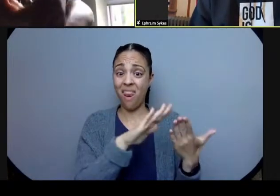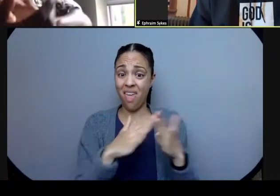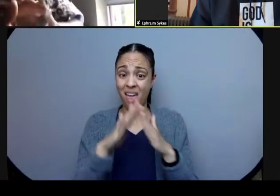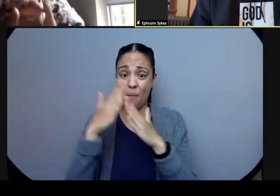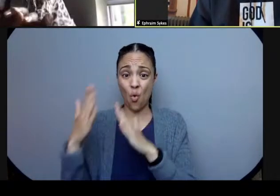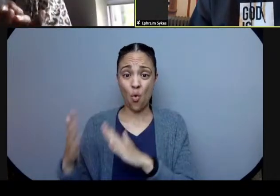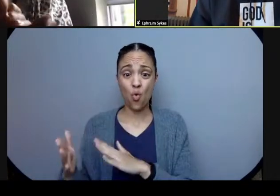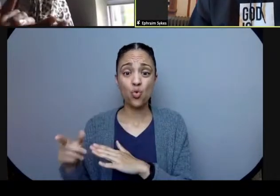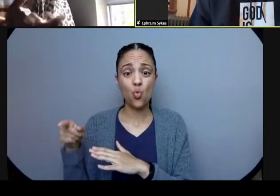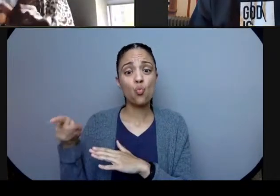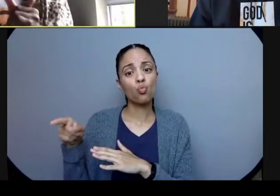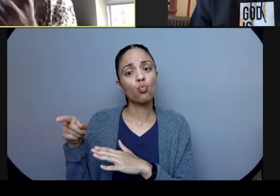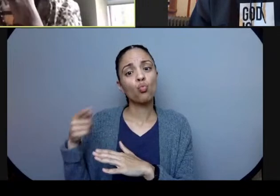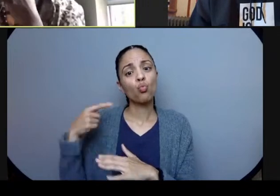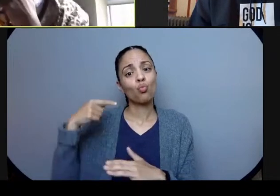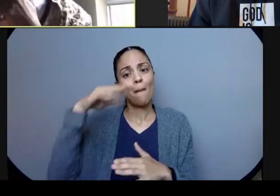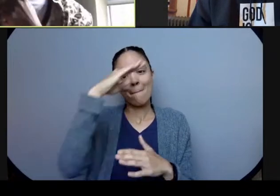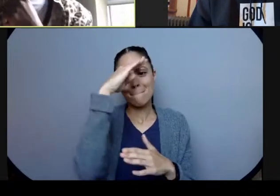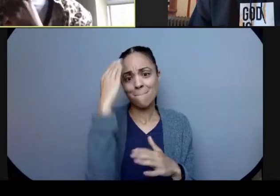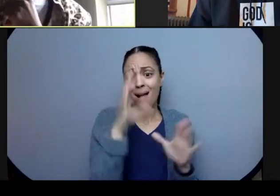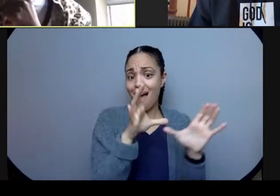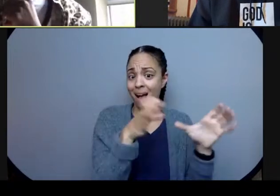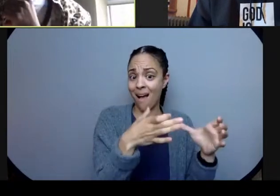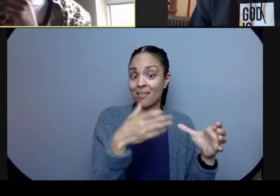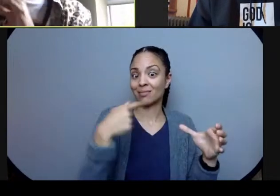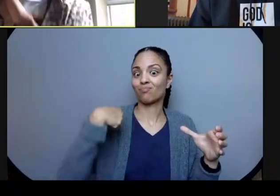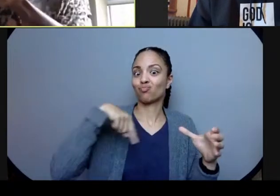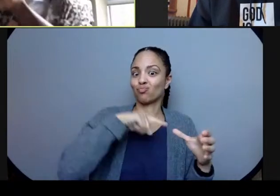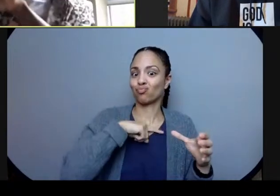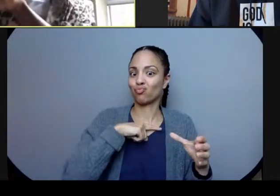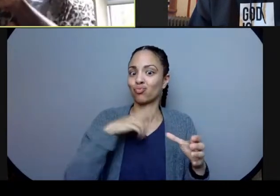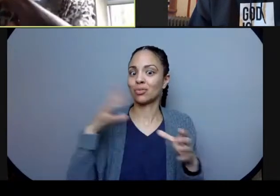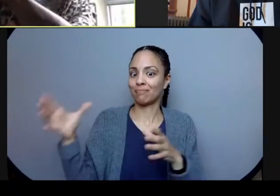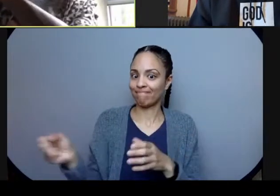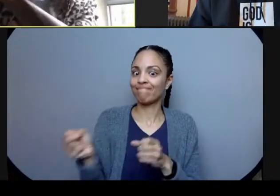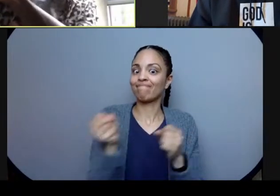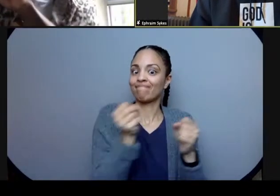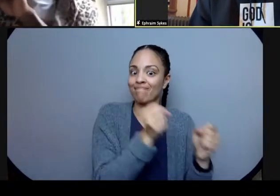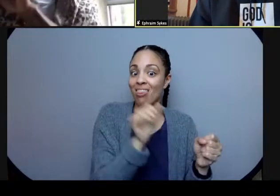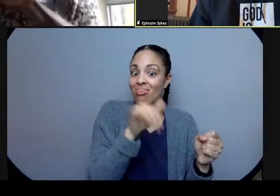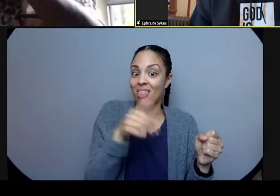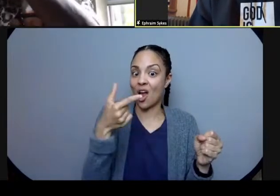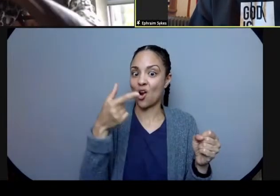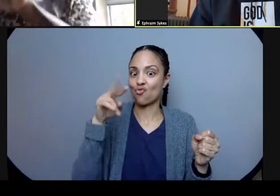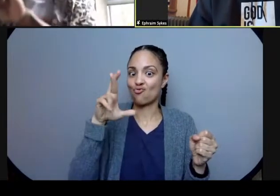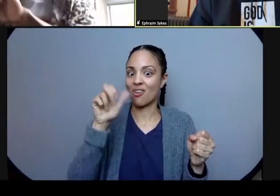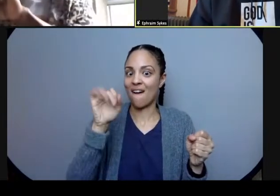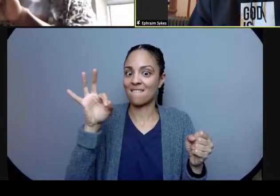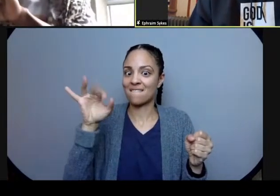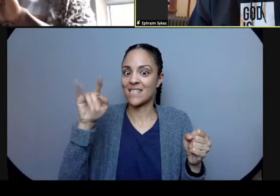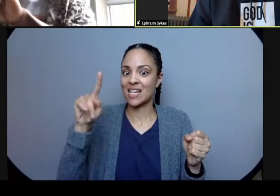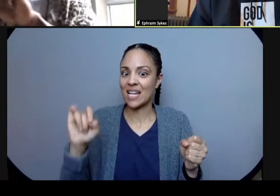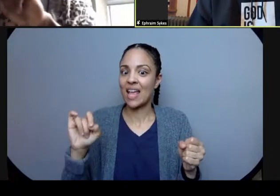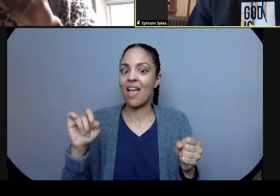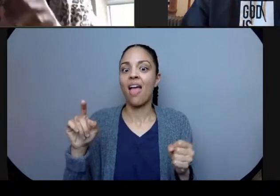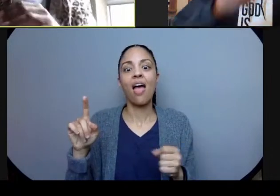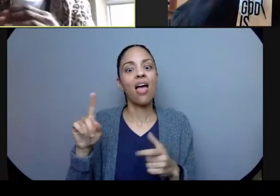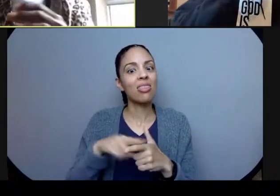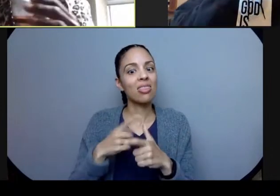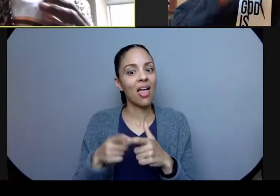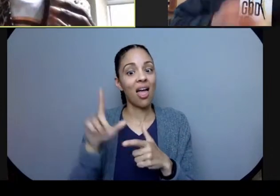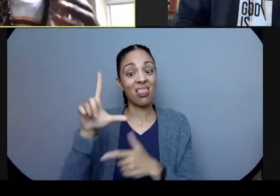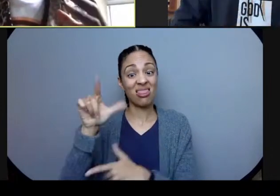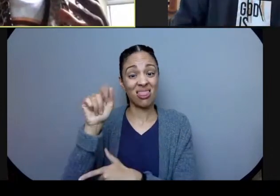culture because it was like, oh, that's working class shit. And then the blacks adapted that, the Latinx adapted that. So it became